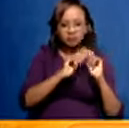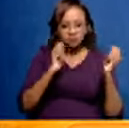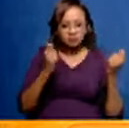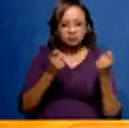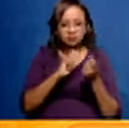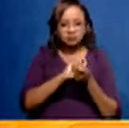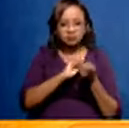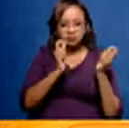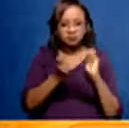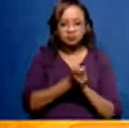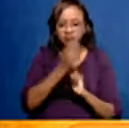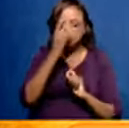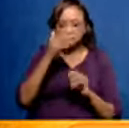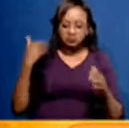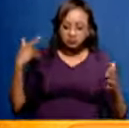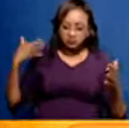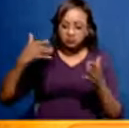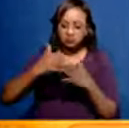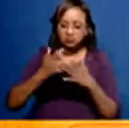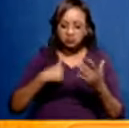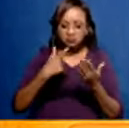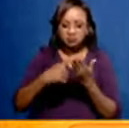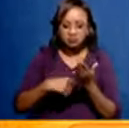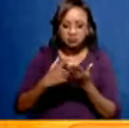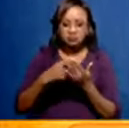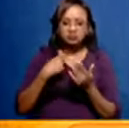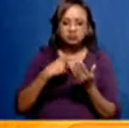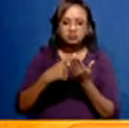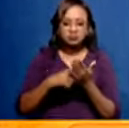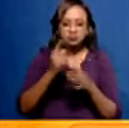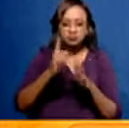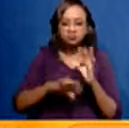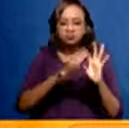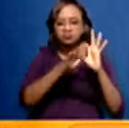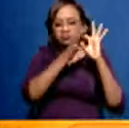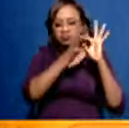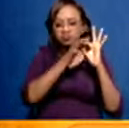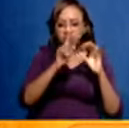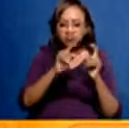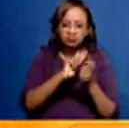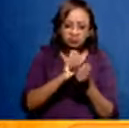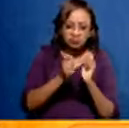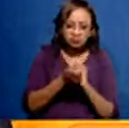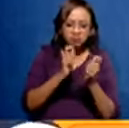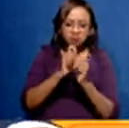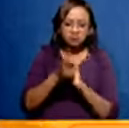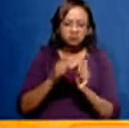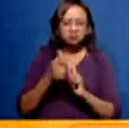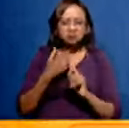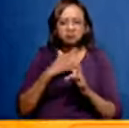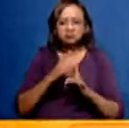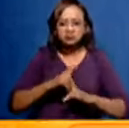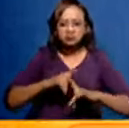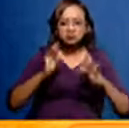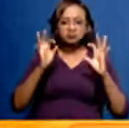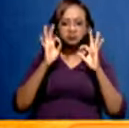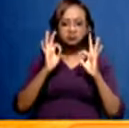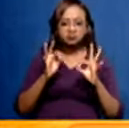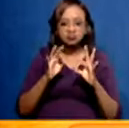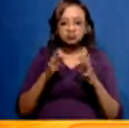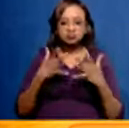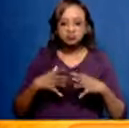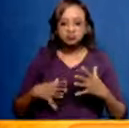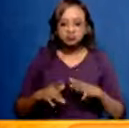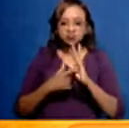of the conversations in the last few days, it was about the culture. The culture needs to change. Well, we have great faculties. Let's say arts